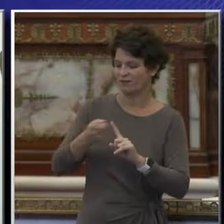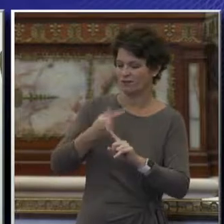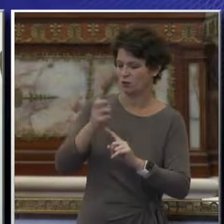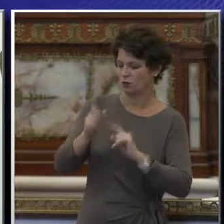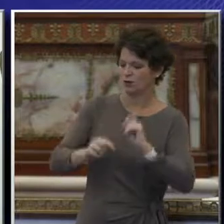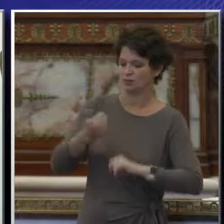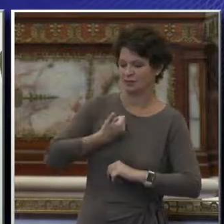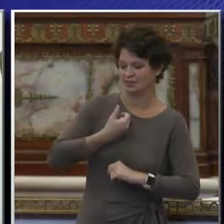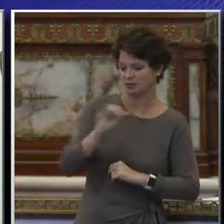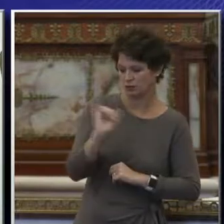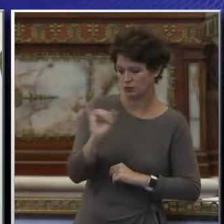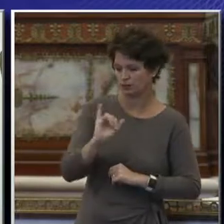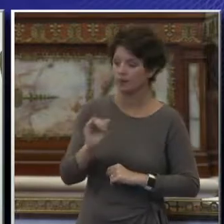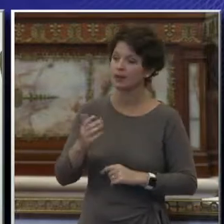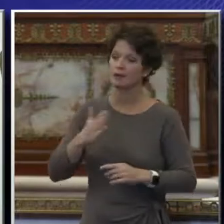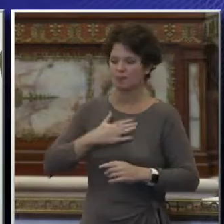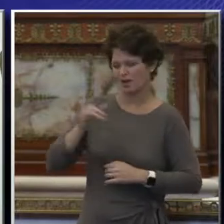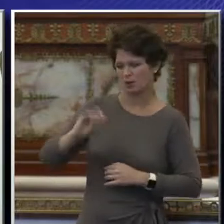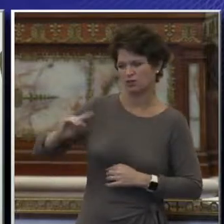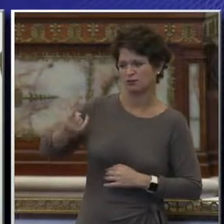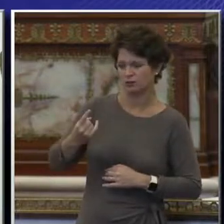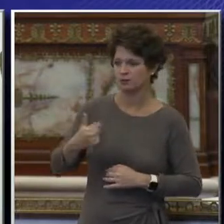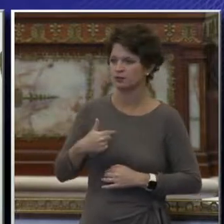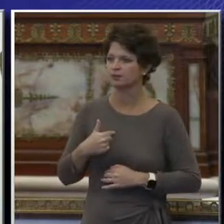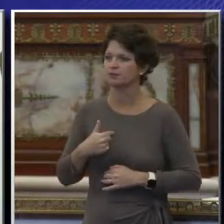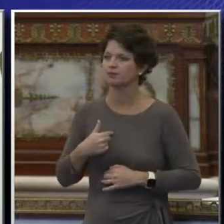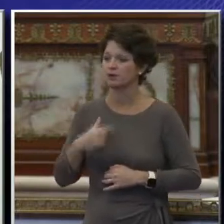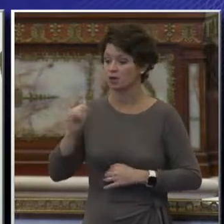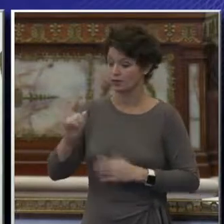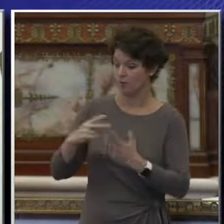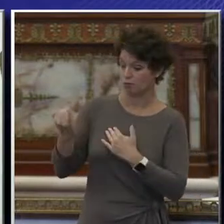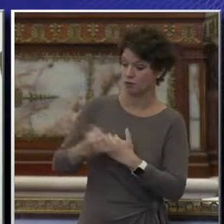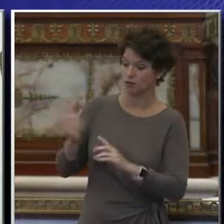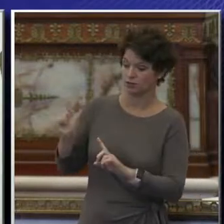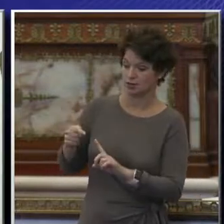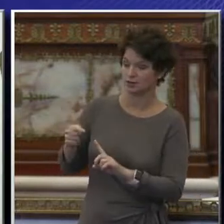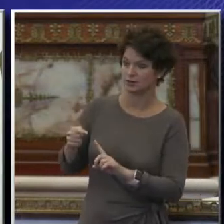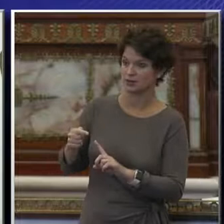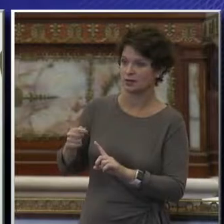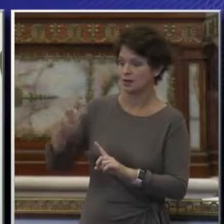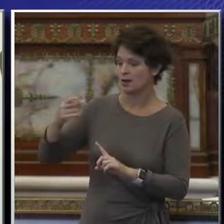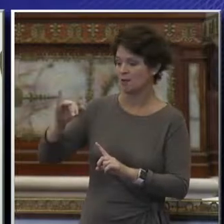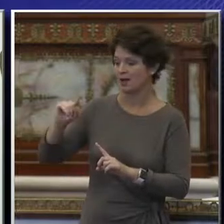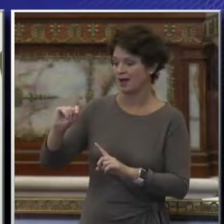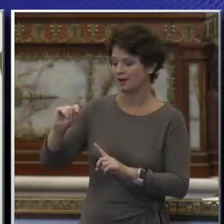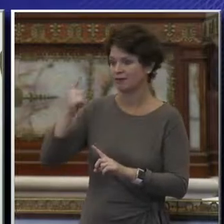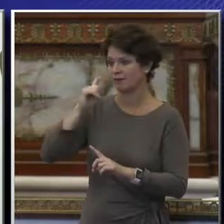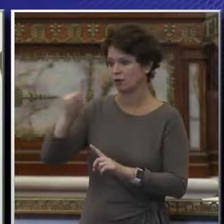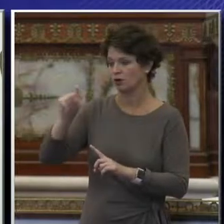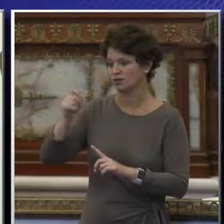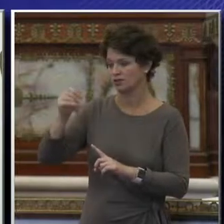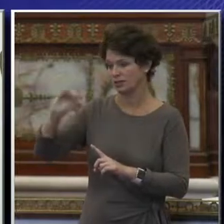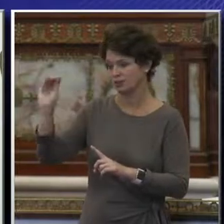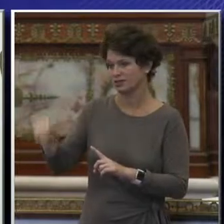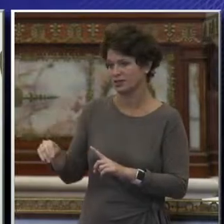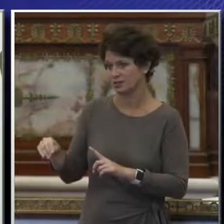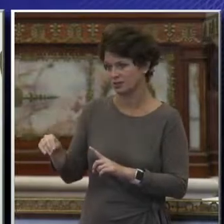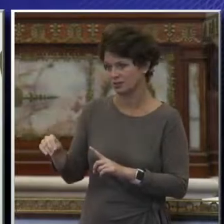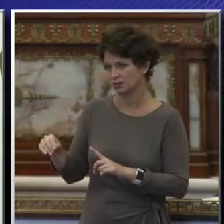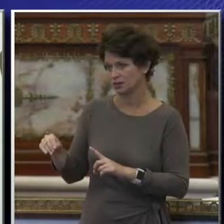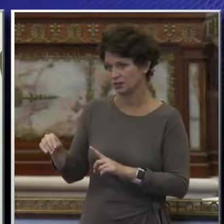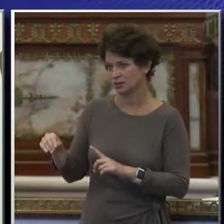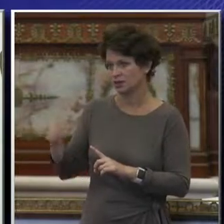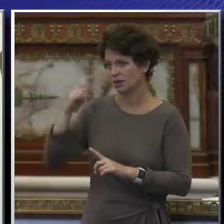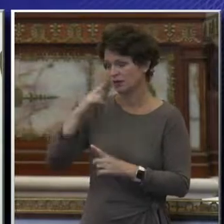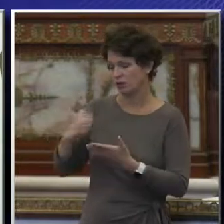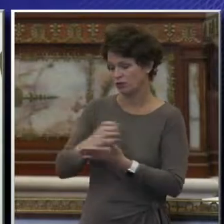well. You said that with this project that there will be a pilot for 110% of